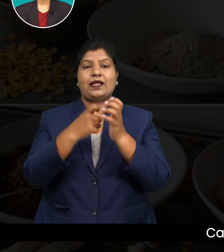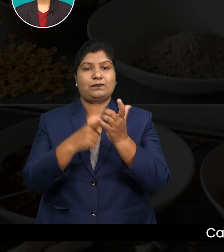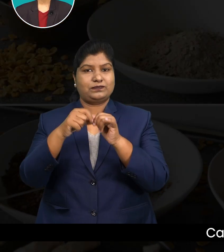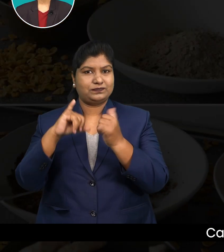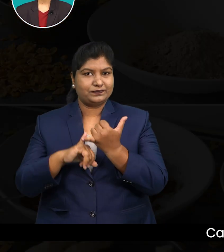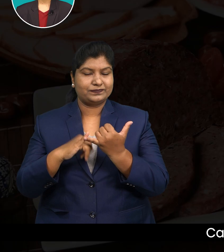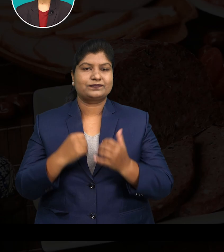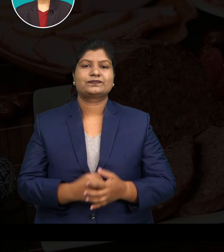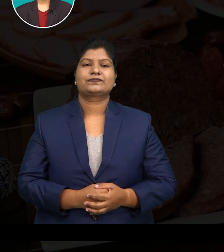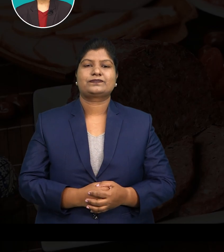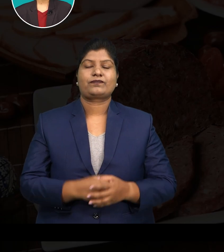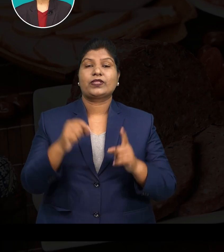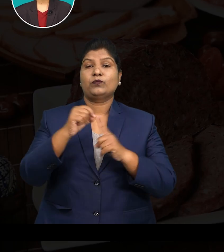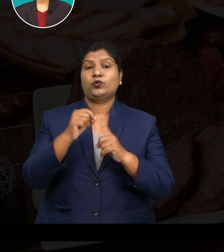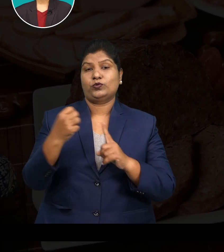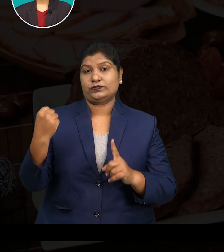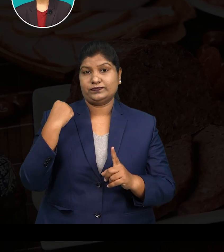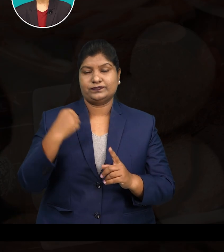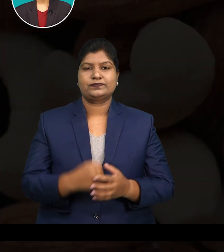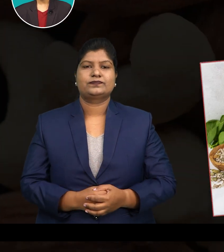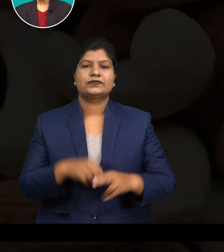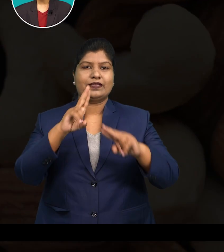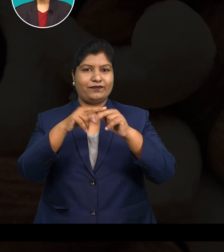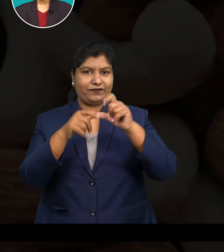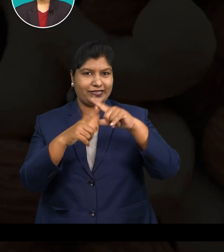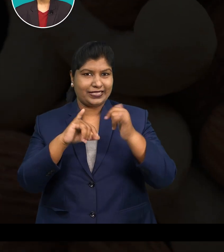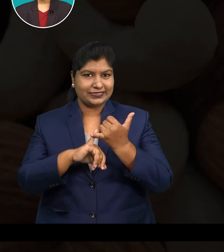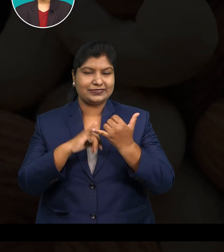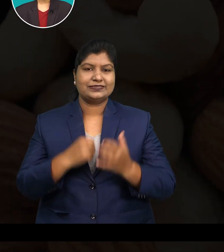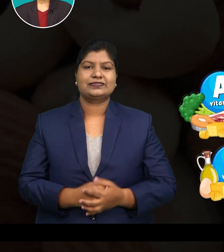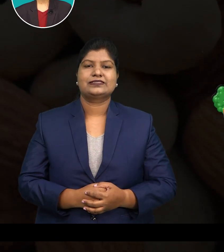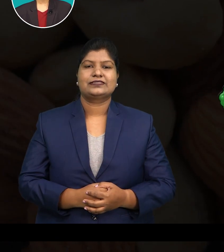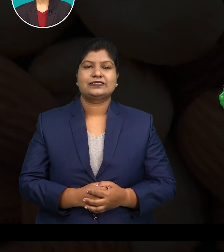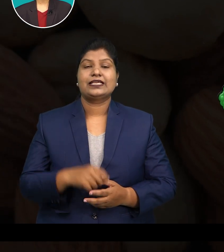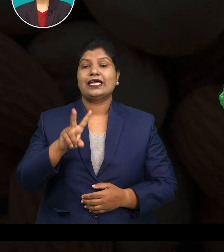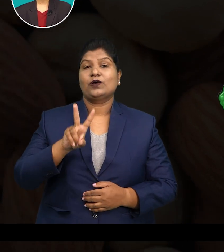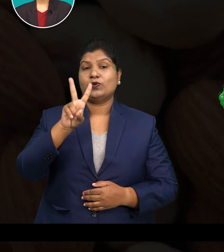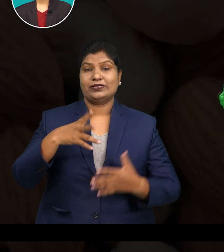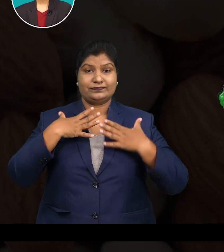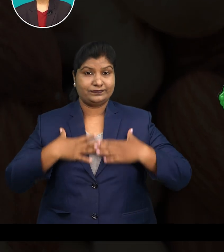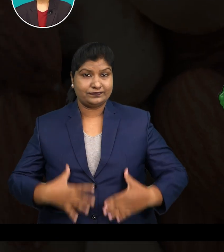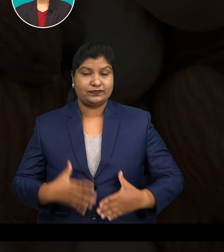carbohydrates, proteins, fats, vitamins,